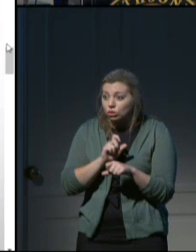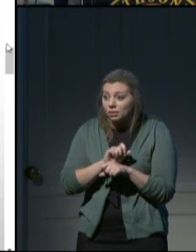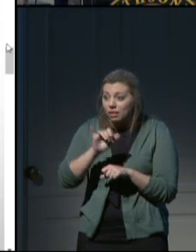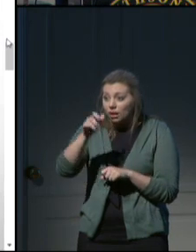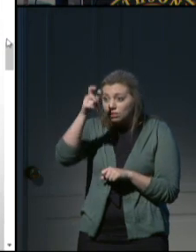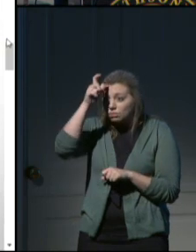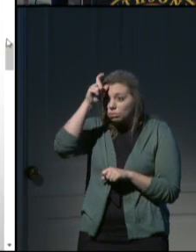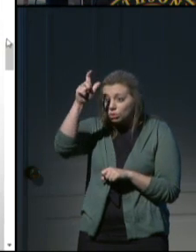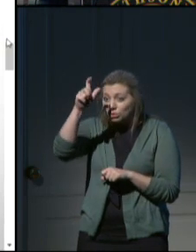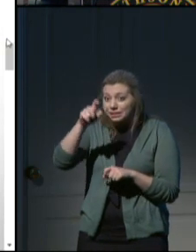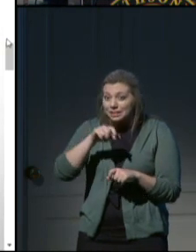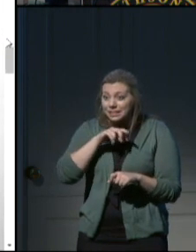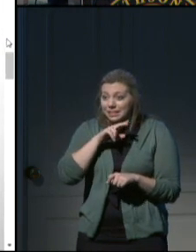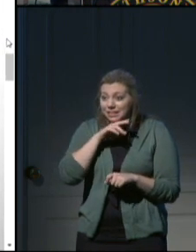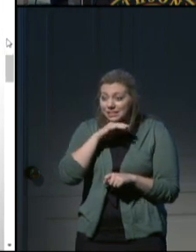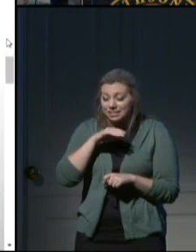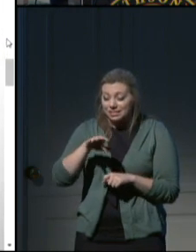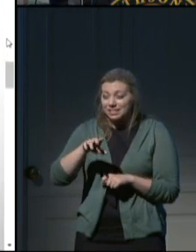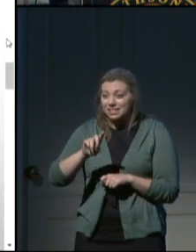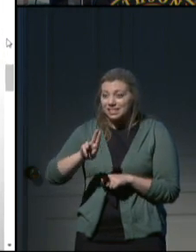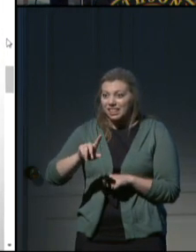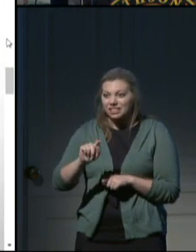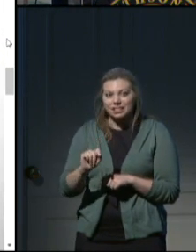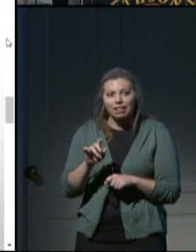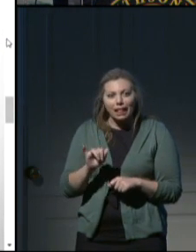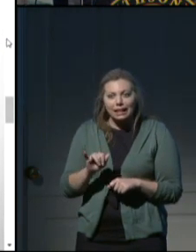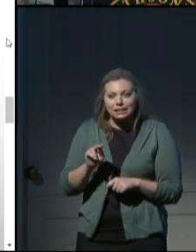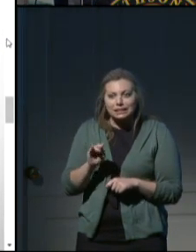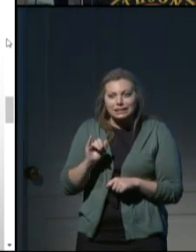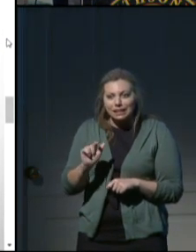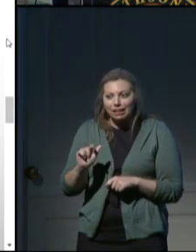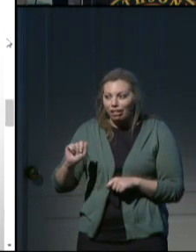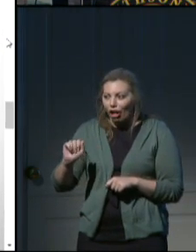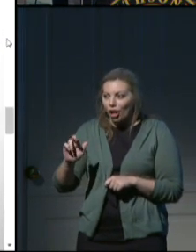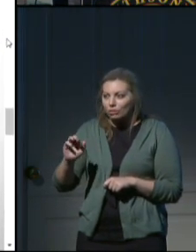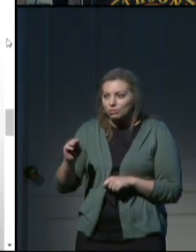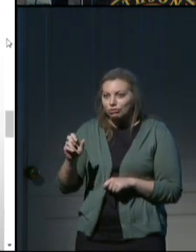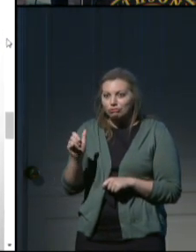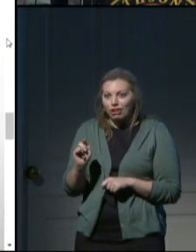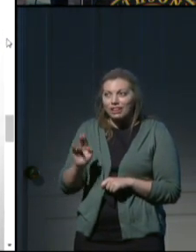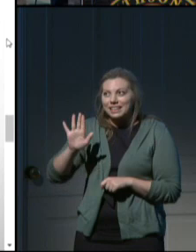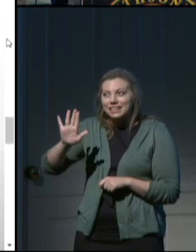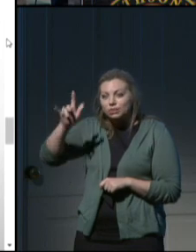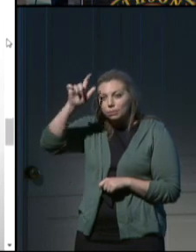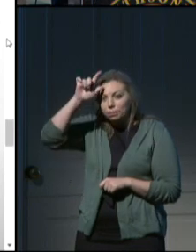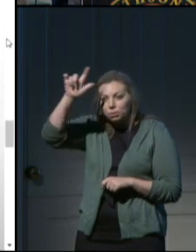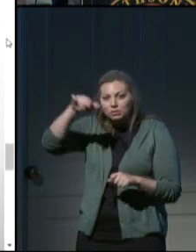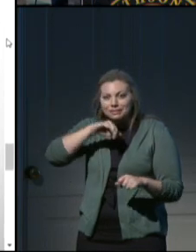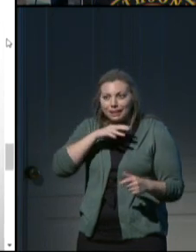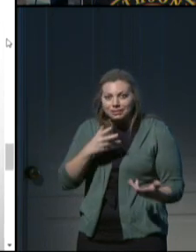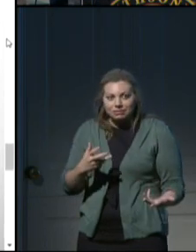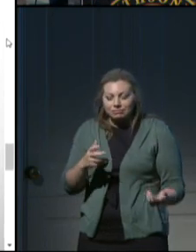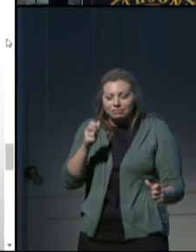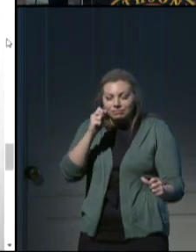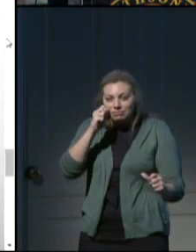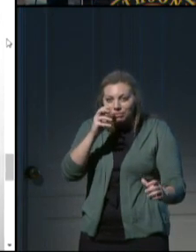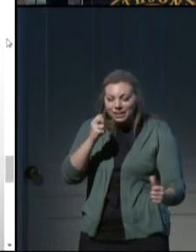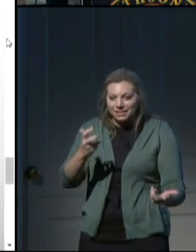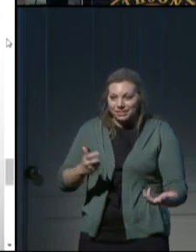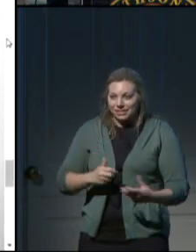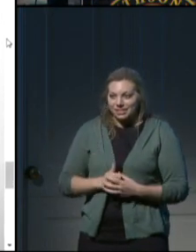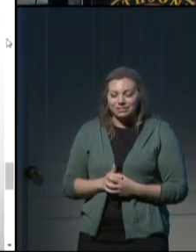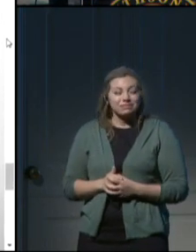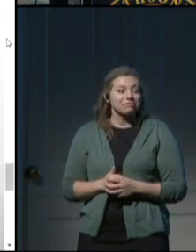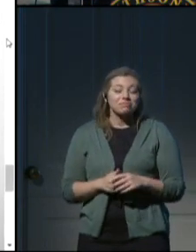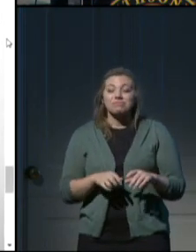moon dust, Neil Armstrong's moon dust, which is amazing. Out of this world. And this could not have